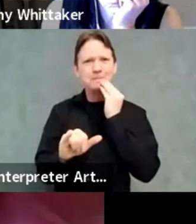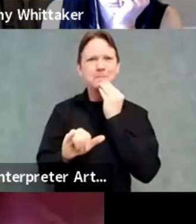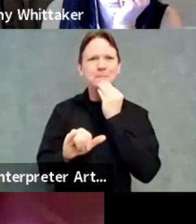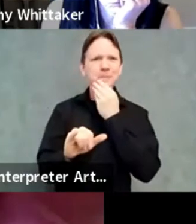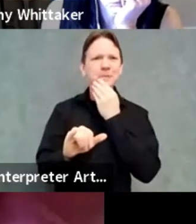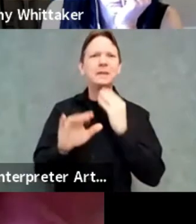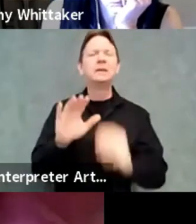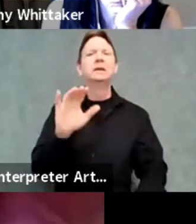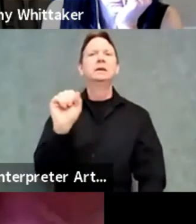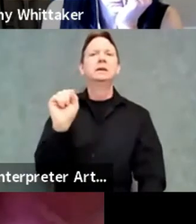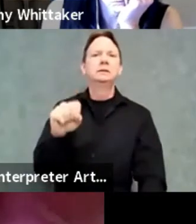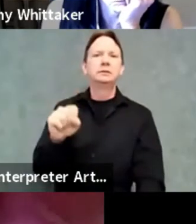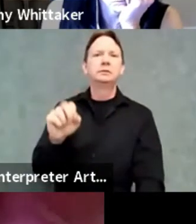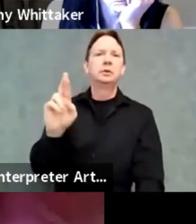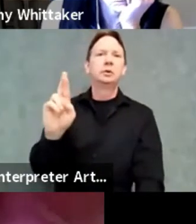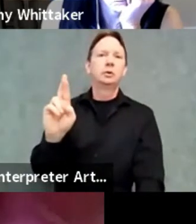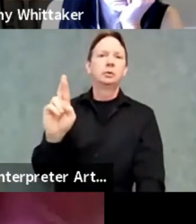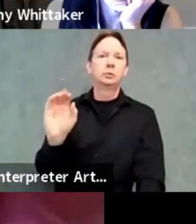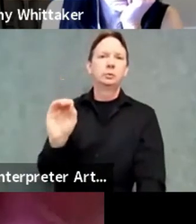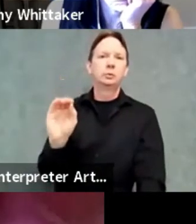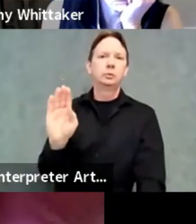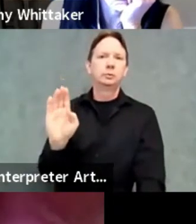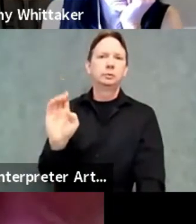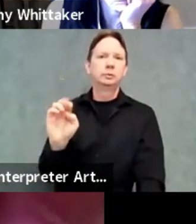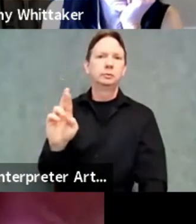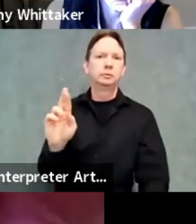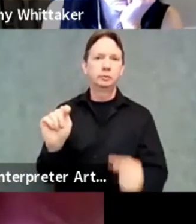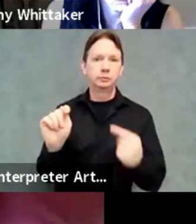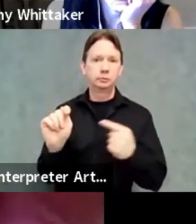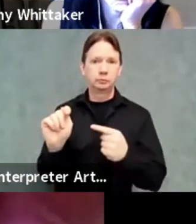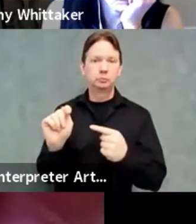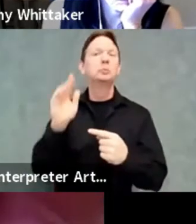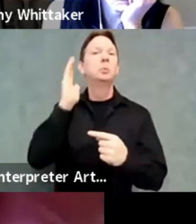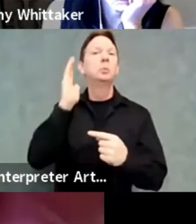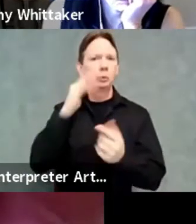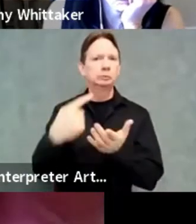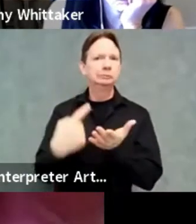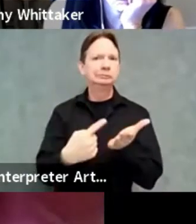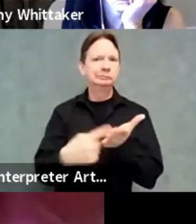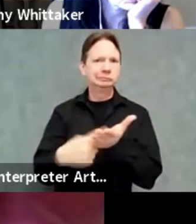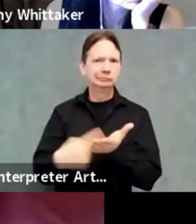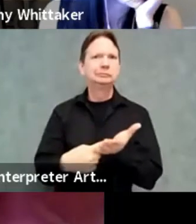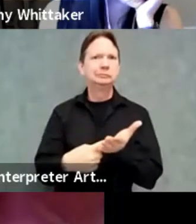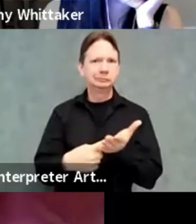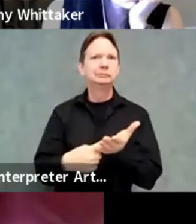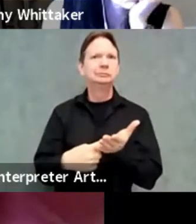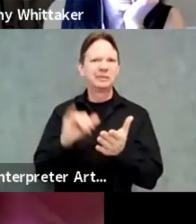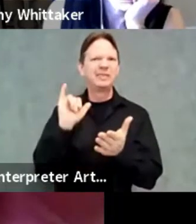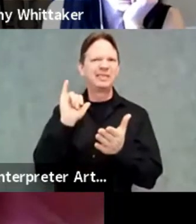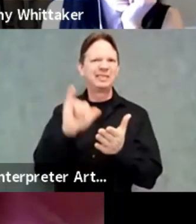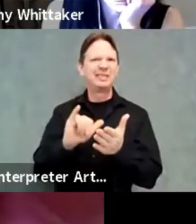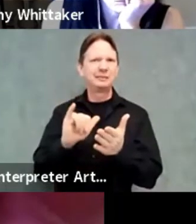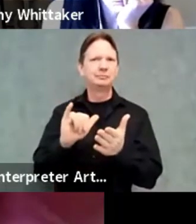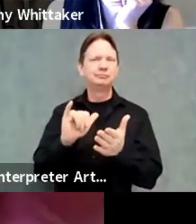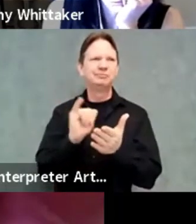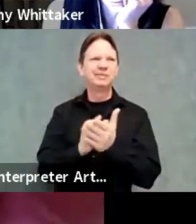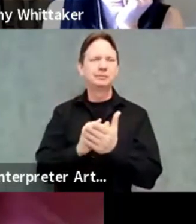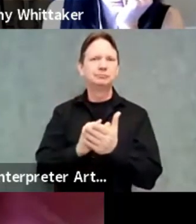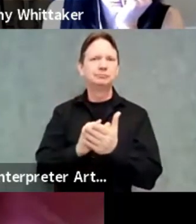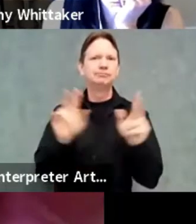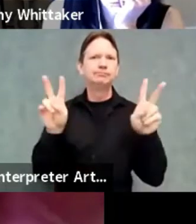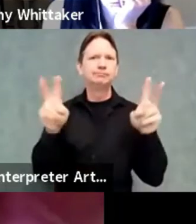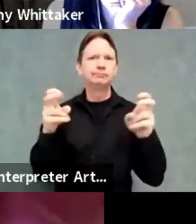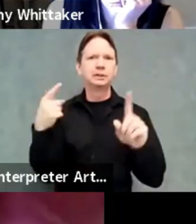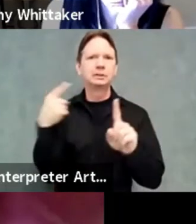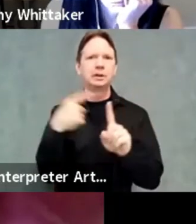can cover or will cover for you when you are doing the trainings for program chairs. I think there's a lot more flexibility than what